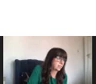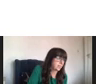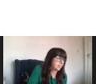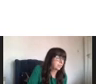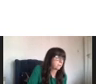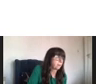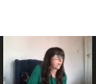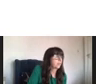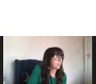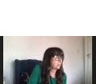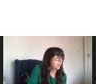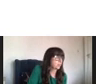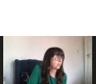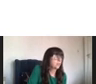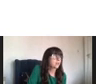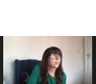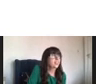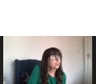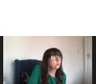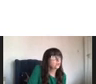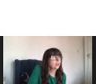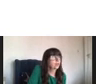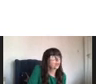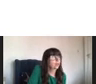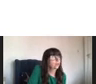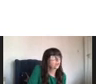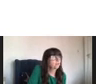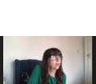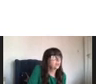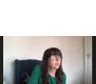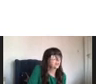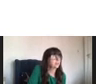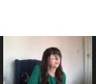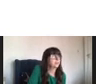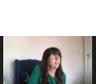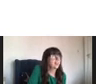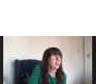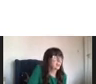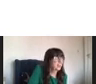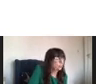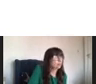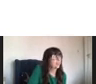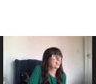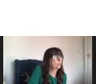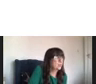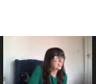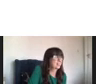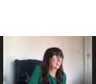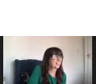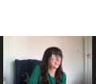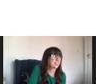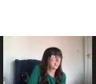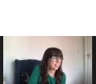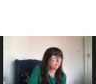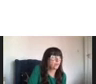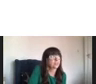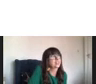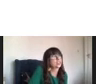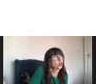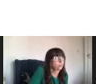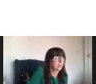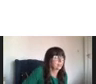multiple identities. That's fine. The issue we find is my cultural and linguistic identity